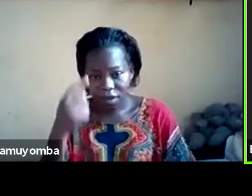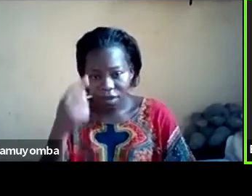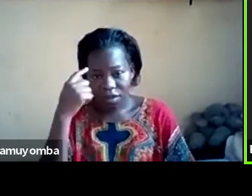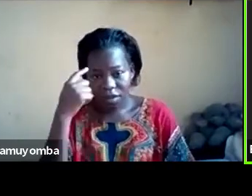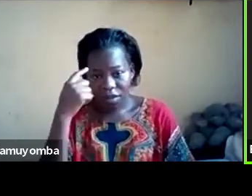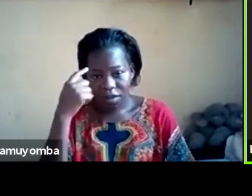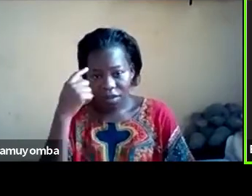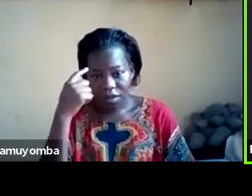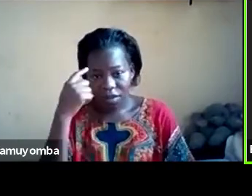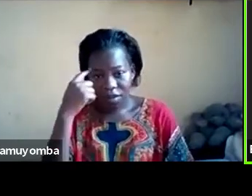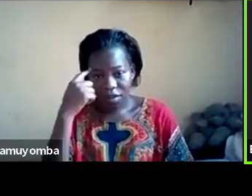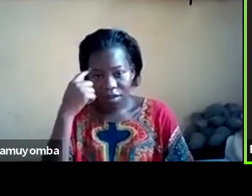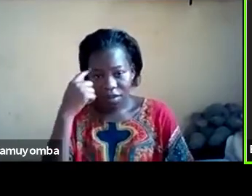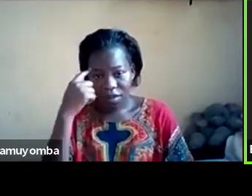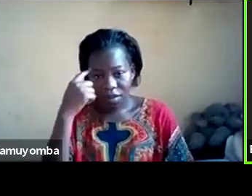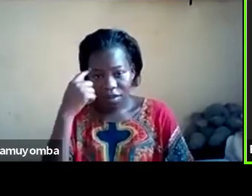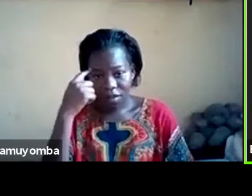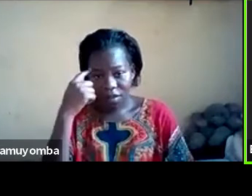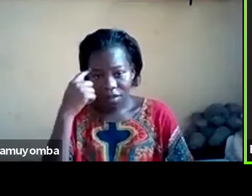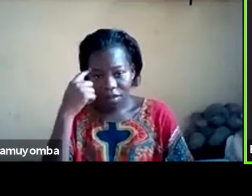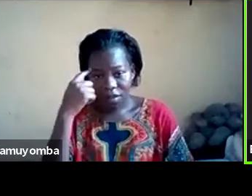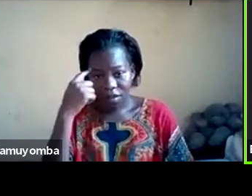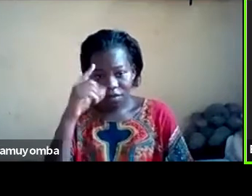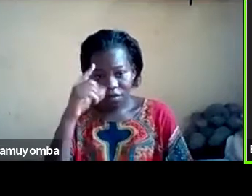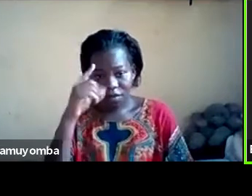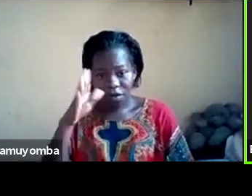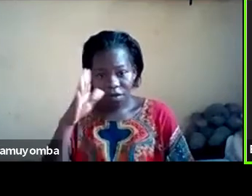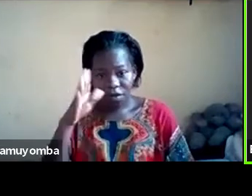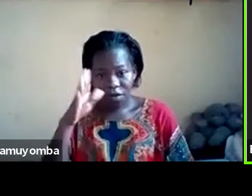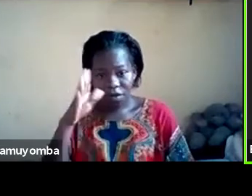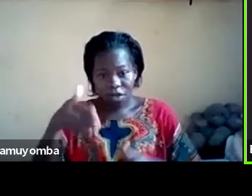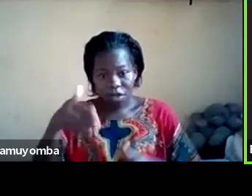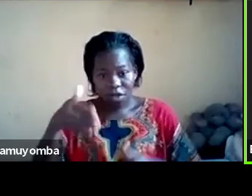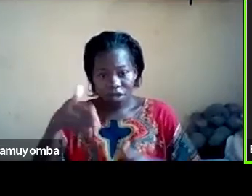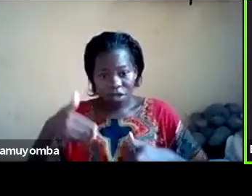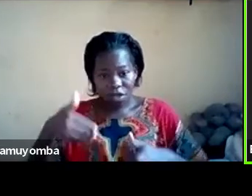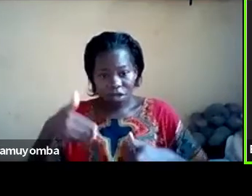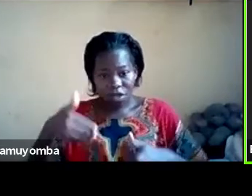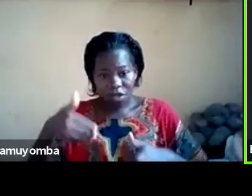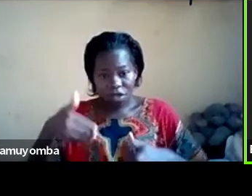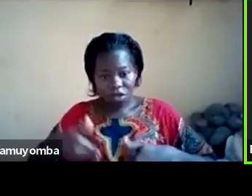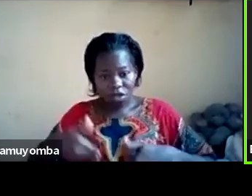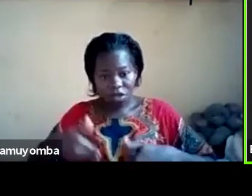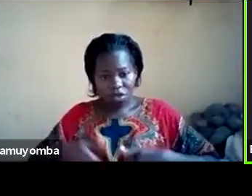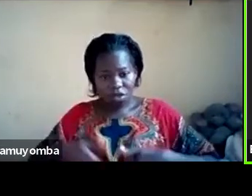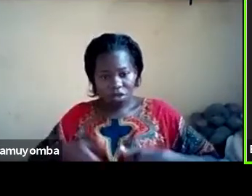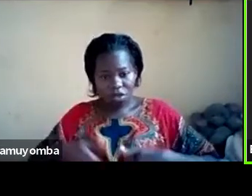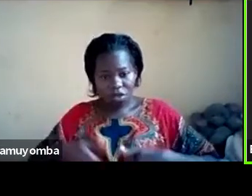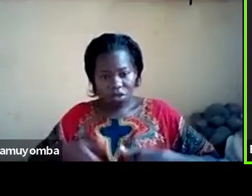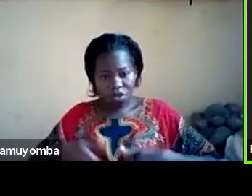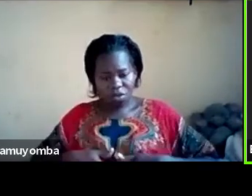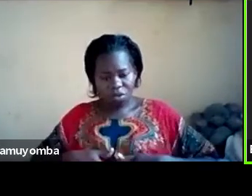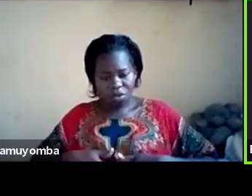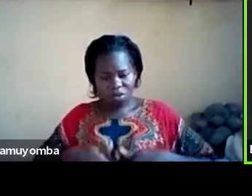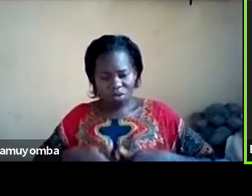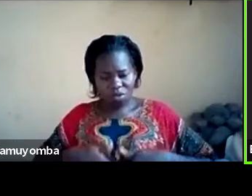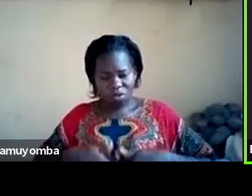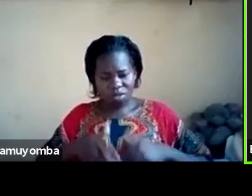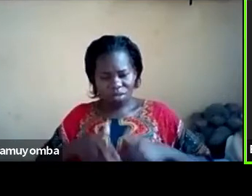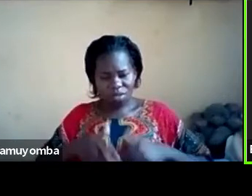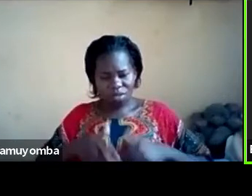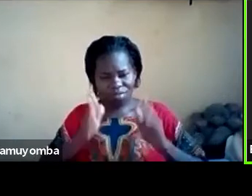actually, invest in. You actually do not need a lot of startup capital to engage in developmental